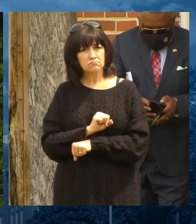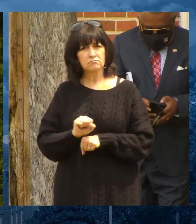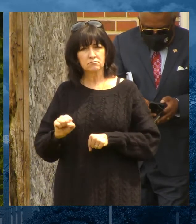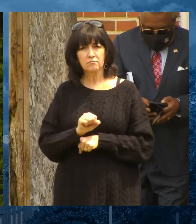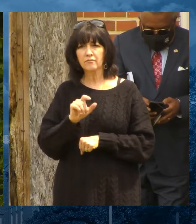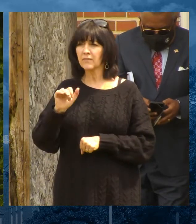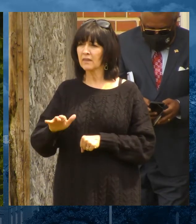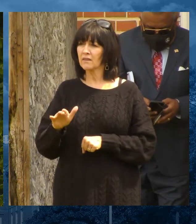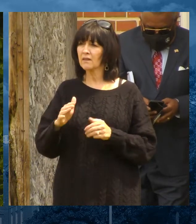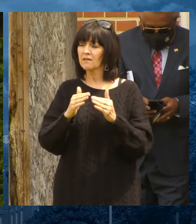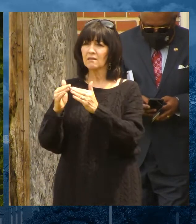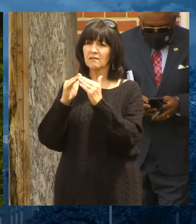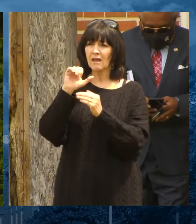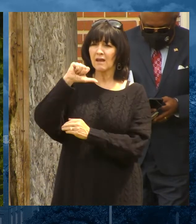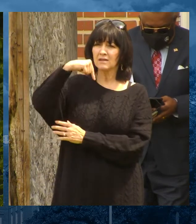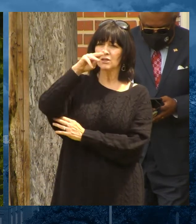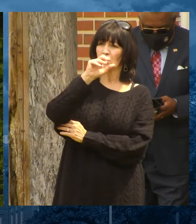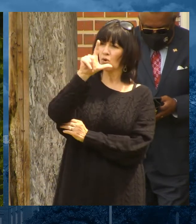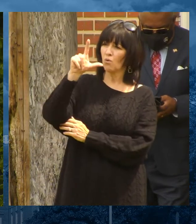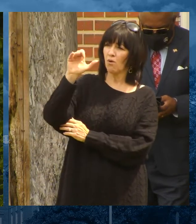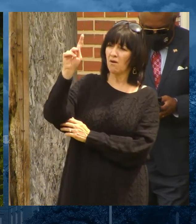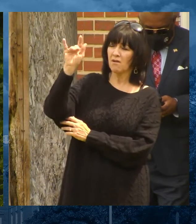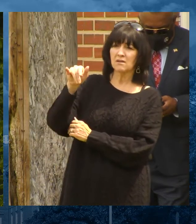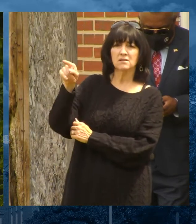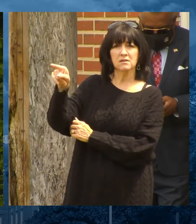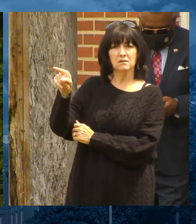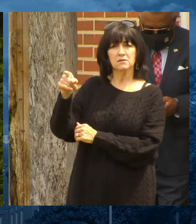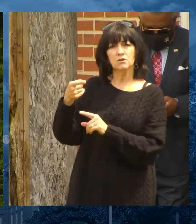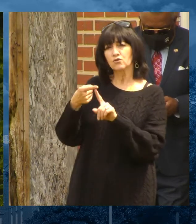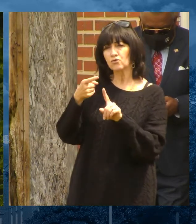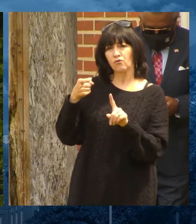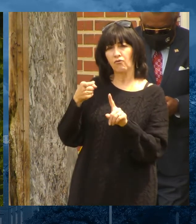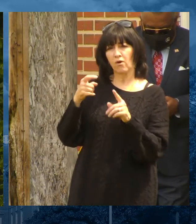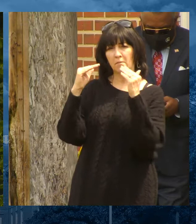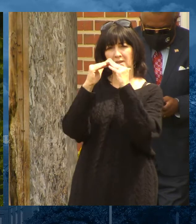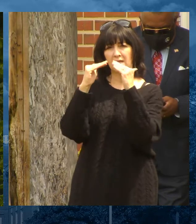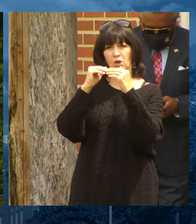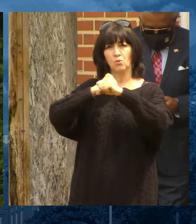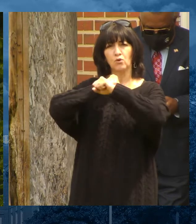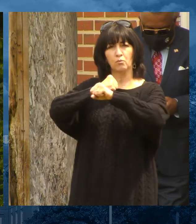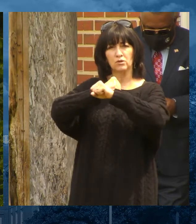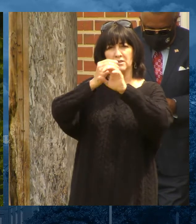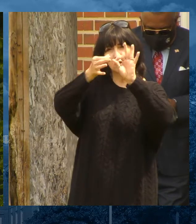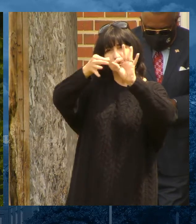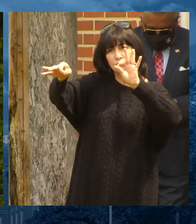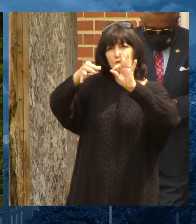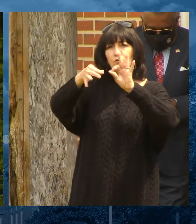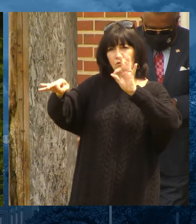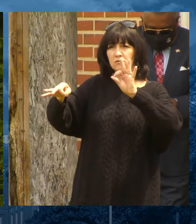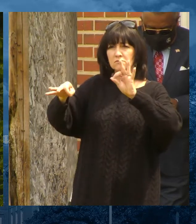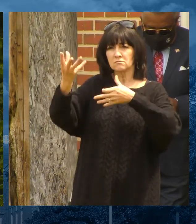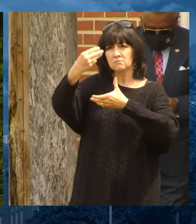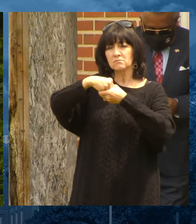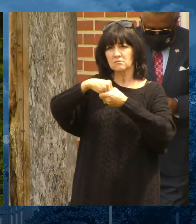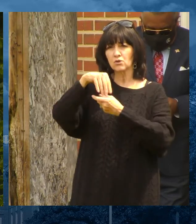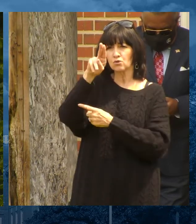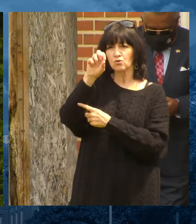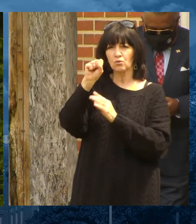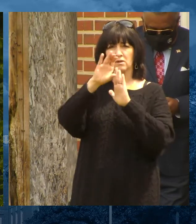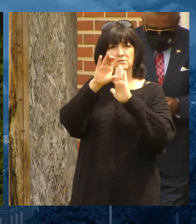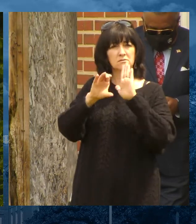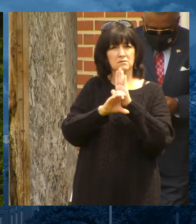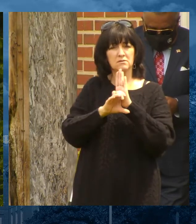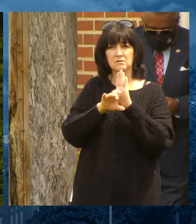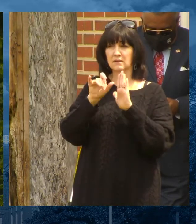the Equal Protection Clause in the United States Constitution, and hopefully you're learning a little bit about that. But basically, the